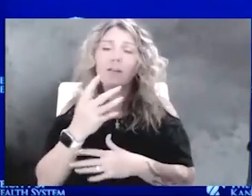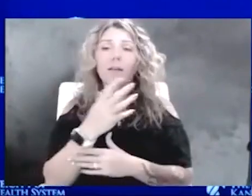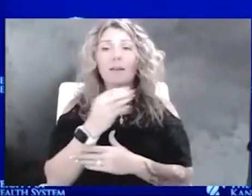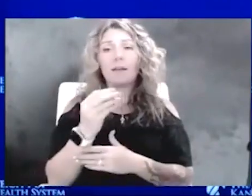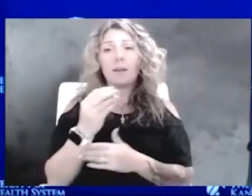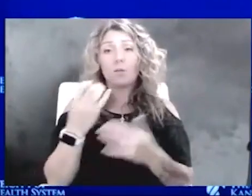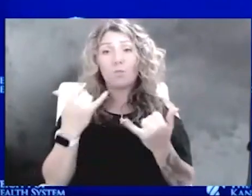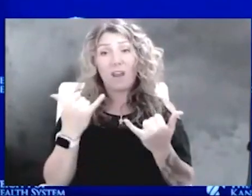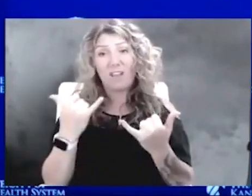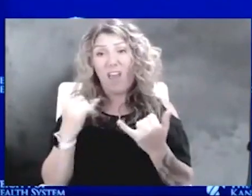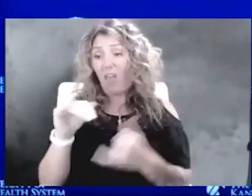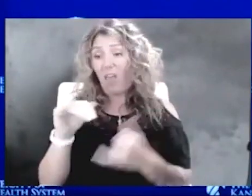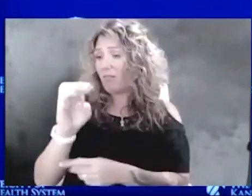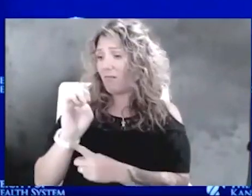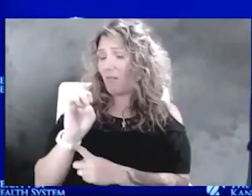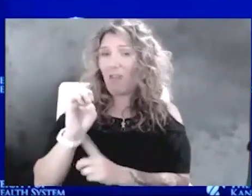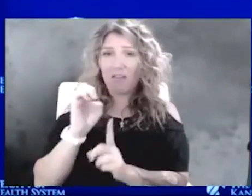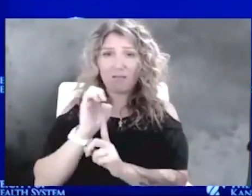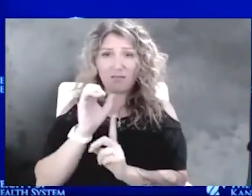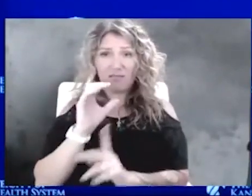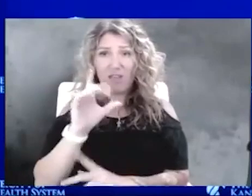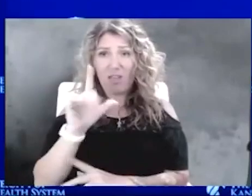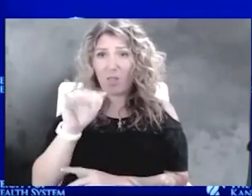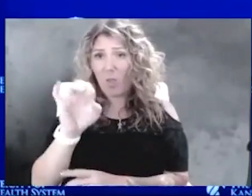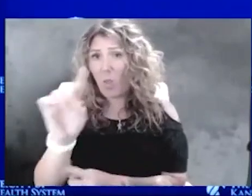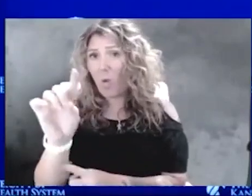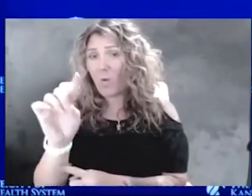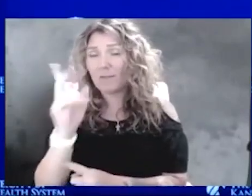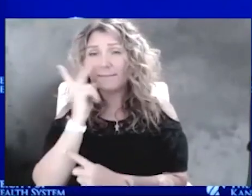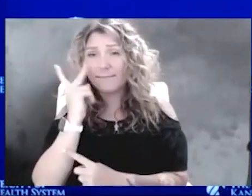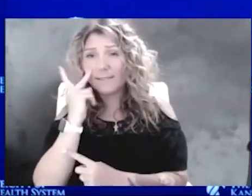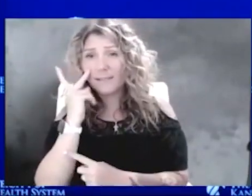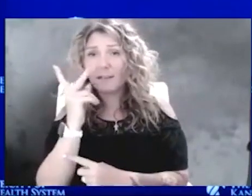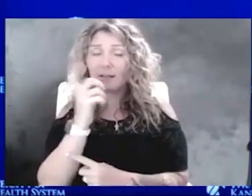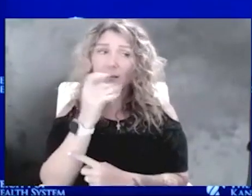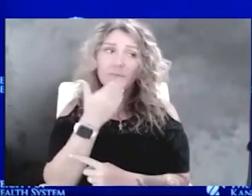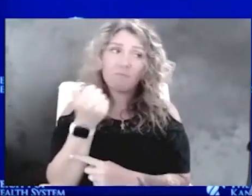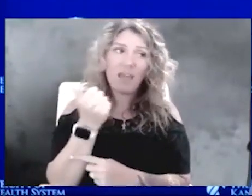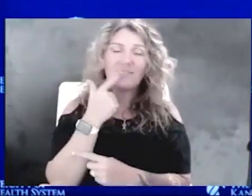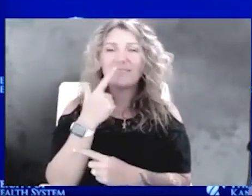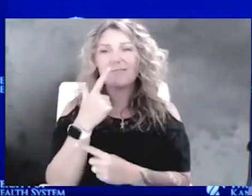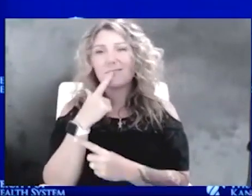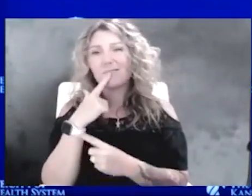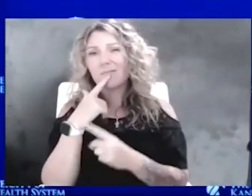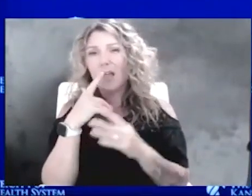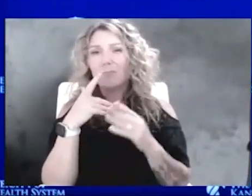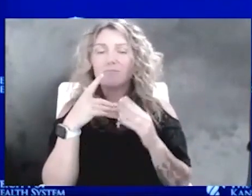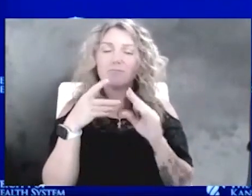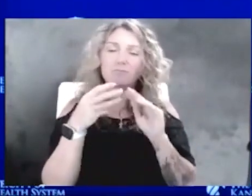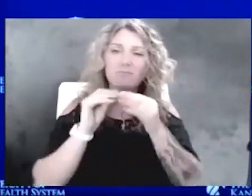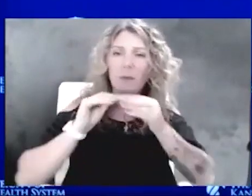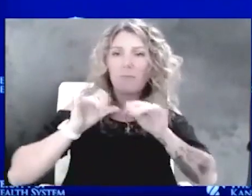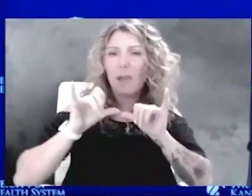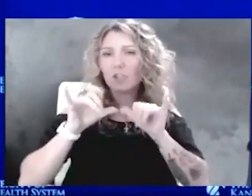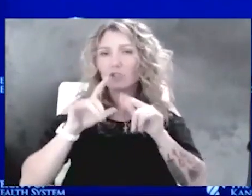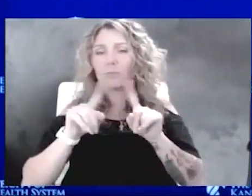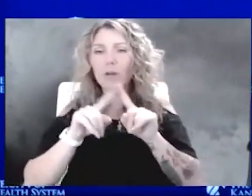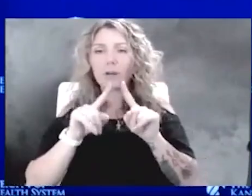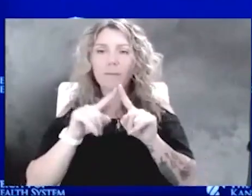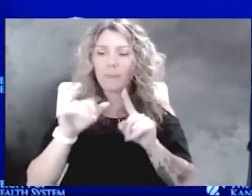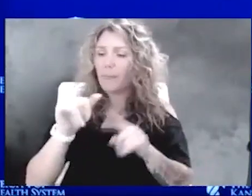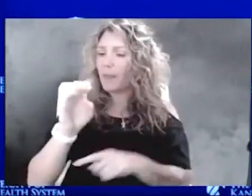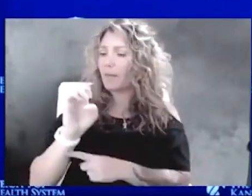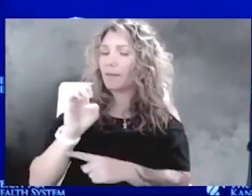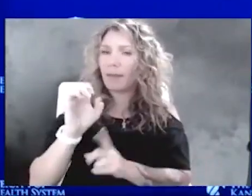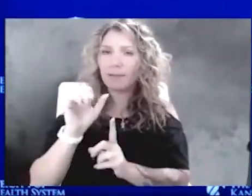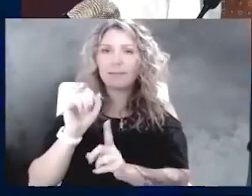we are seeing, although not the best measure probably, the caseloads do look like they're coming down. Yeah,